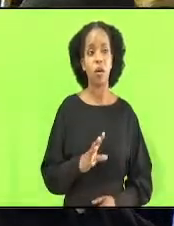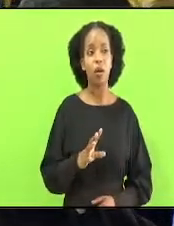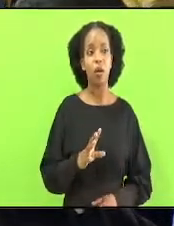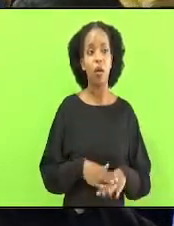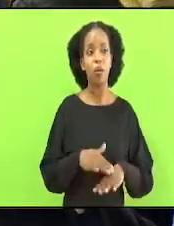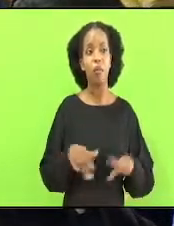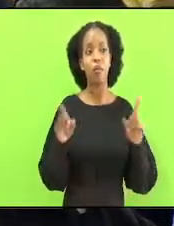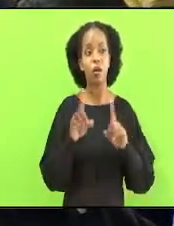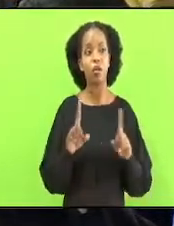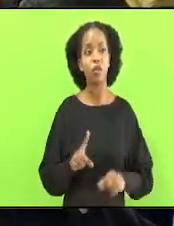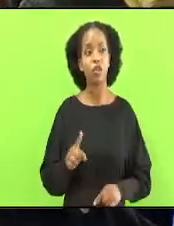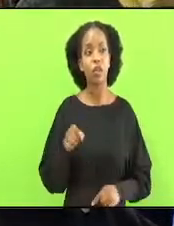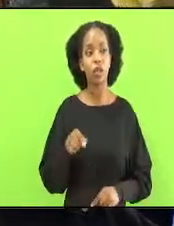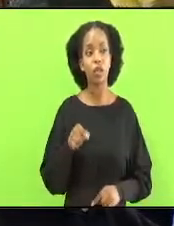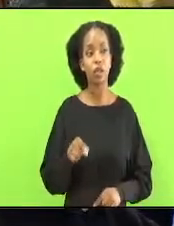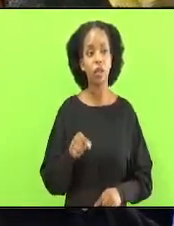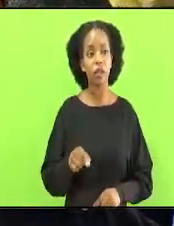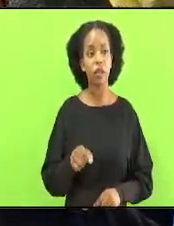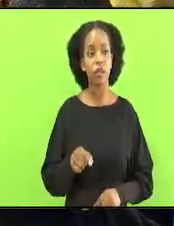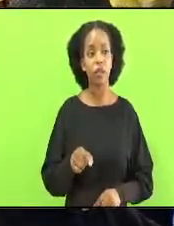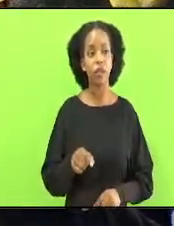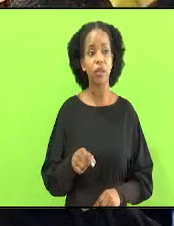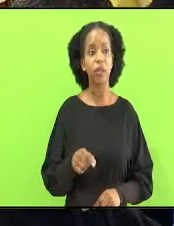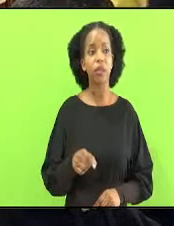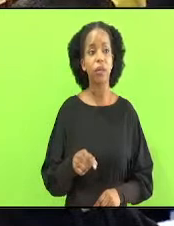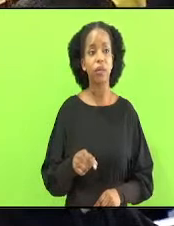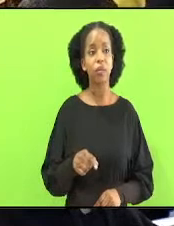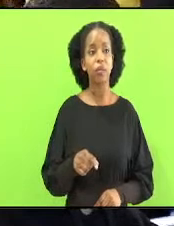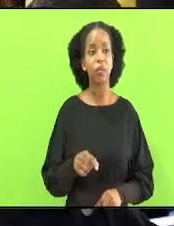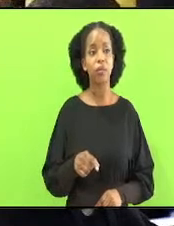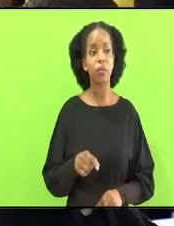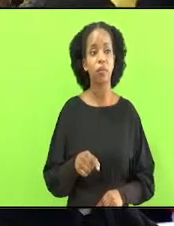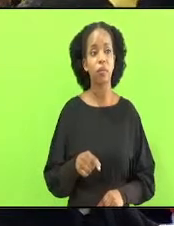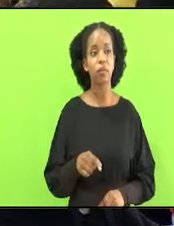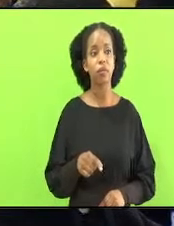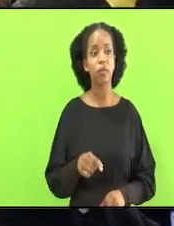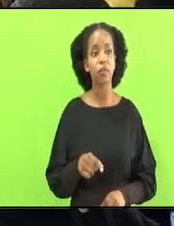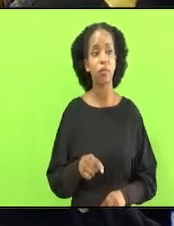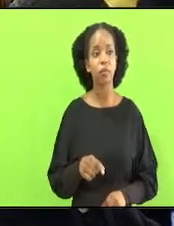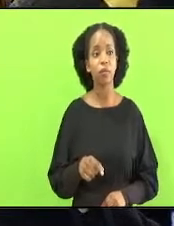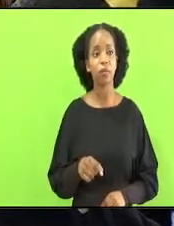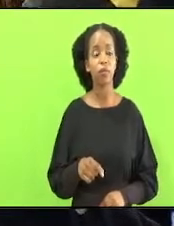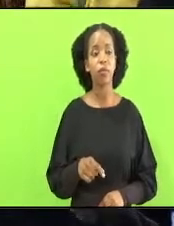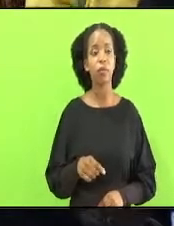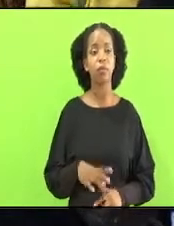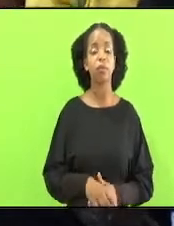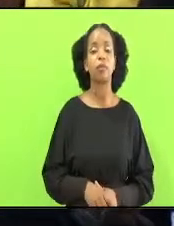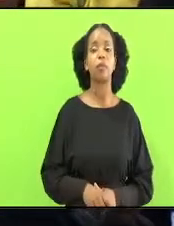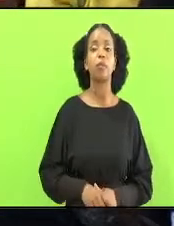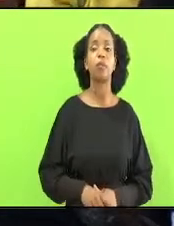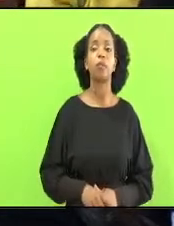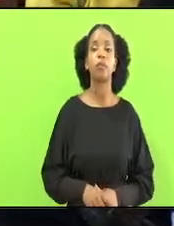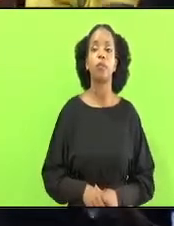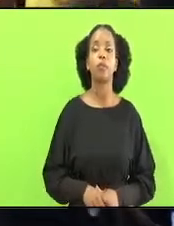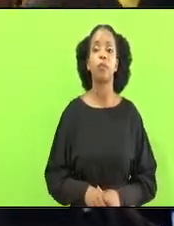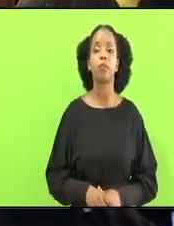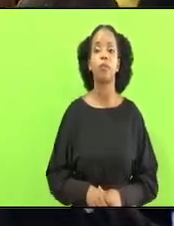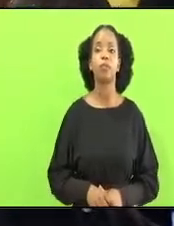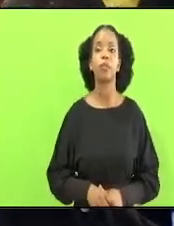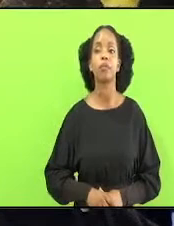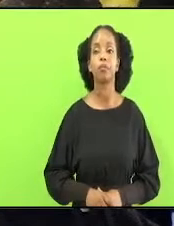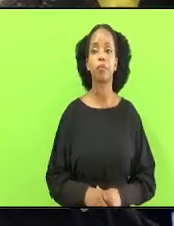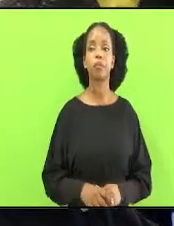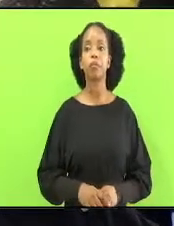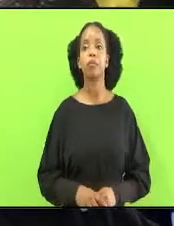o ke bua ka English. So what I would like to appeal is for us to educate the people not to